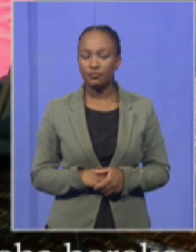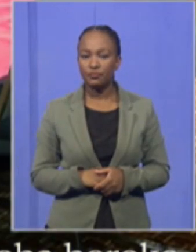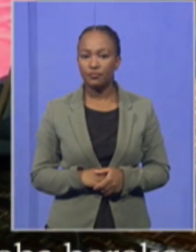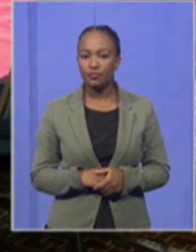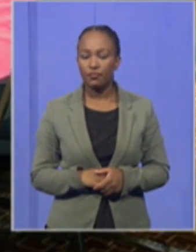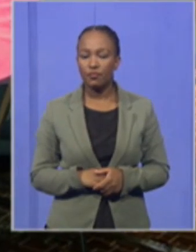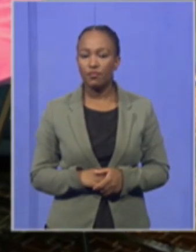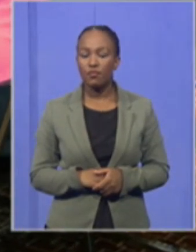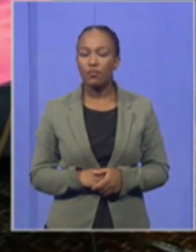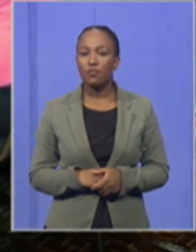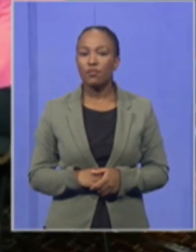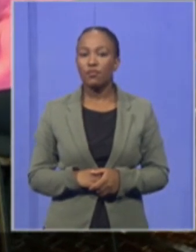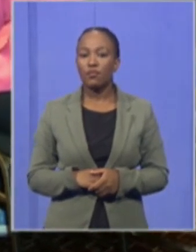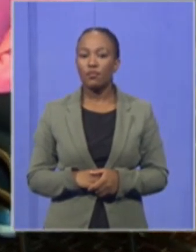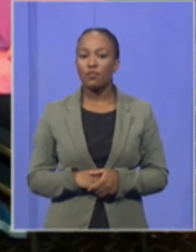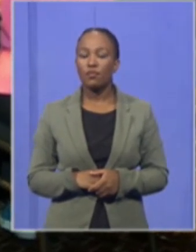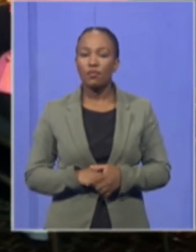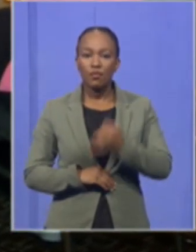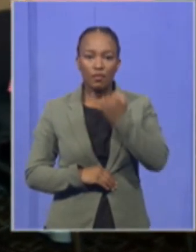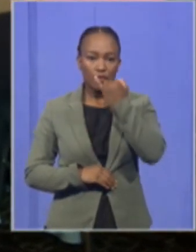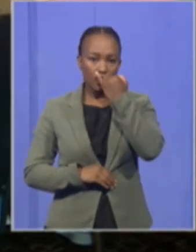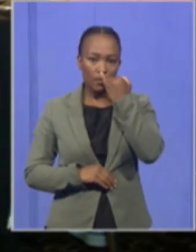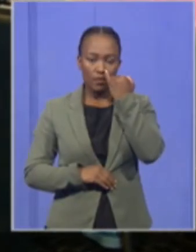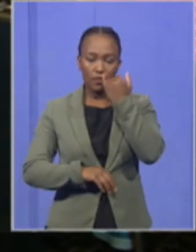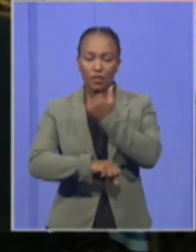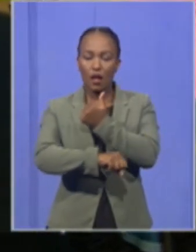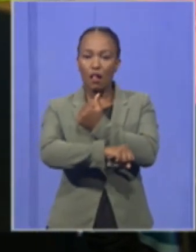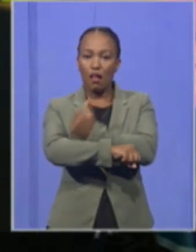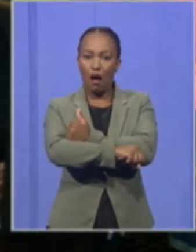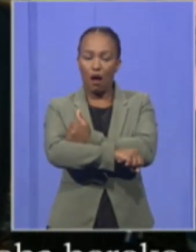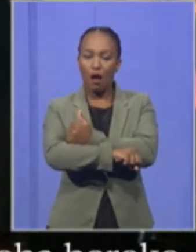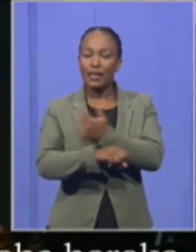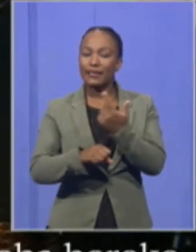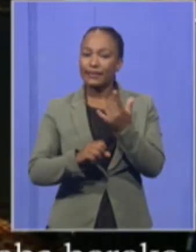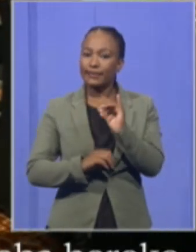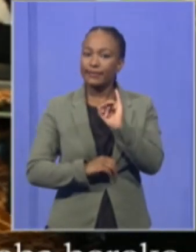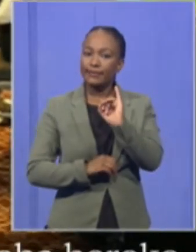Tšhomišo mpe ya diokobatši ga se selo seo se tumilego kgweleng ya maoto